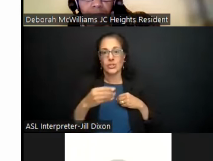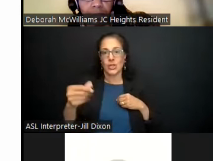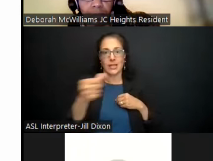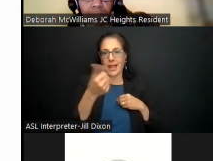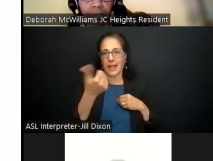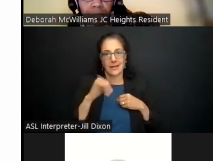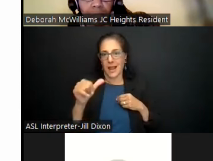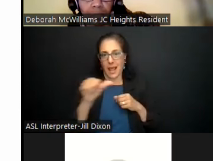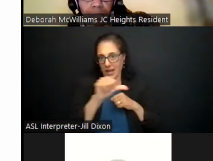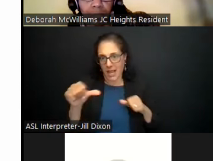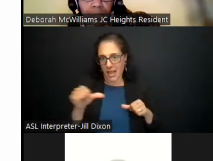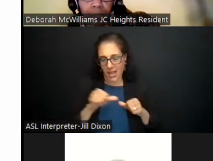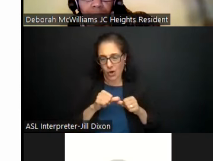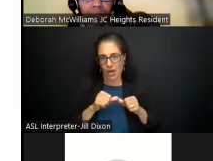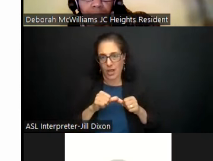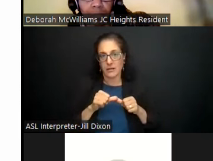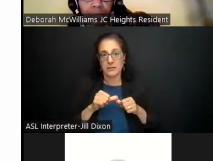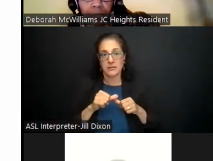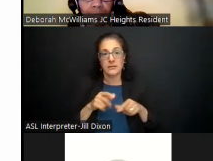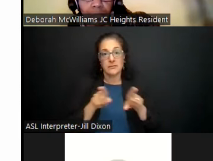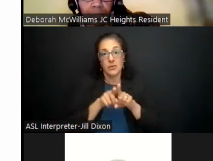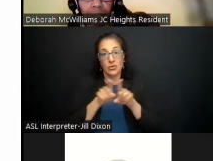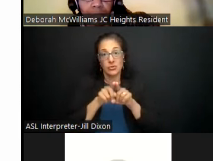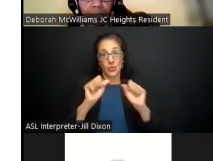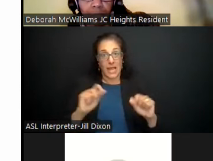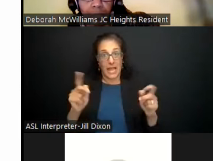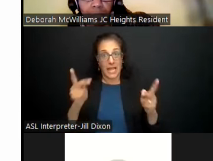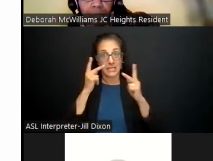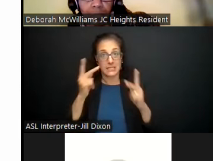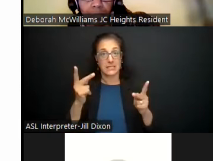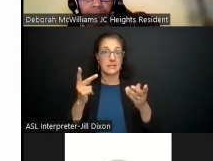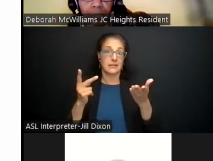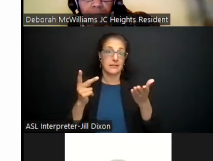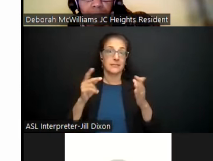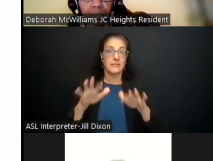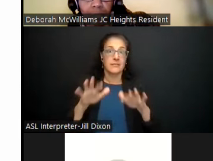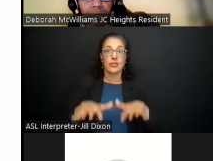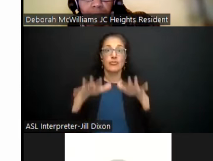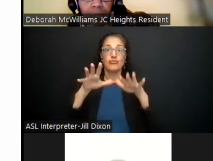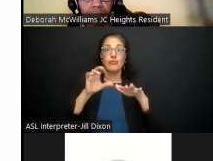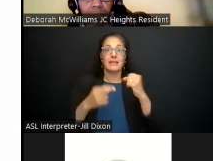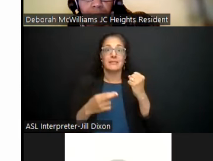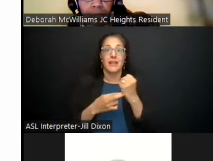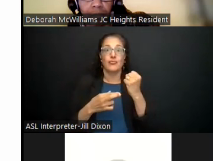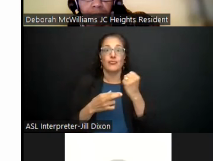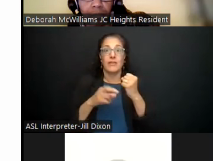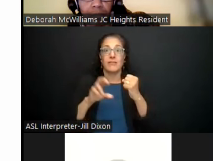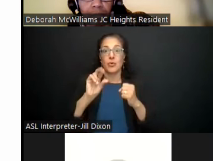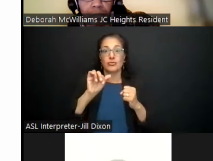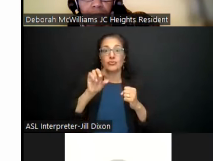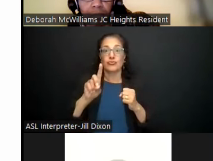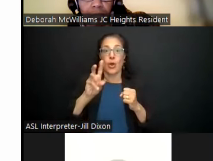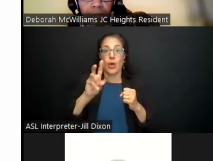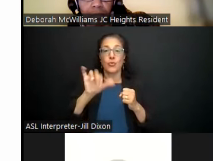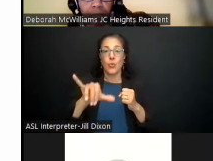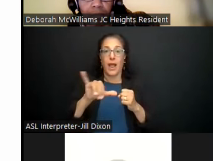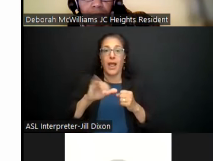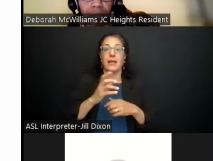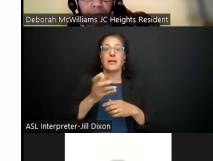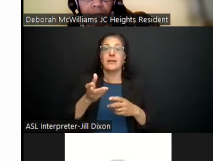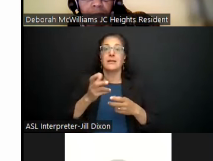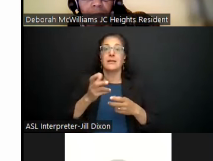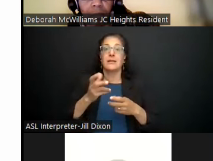areas. You can also see something like the raised and reinforced roadway in conjunction with